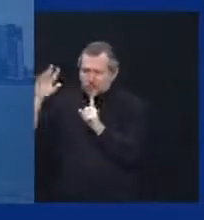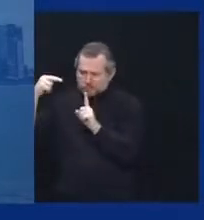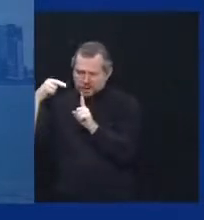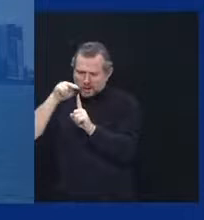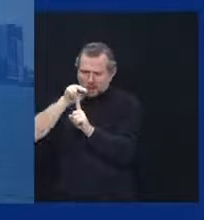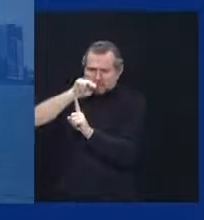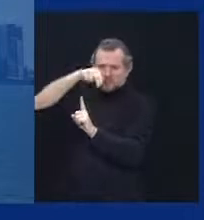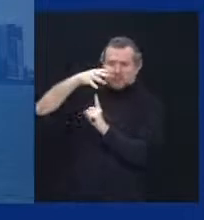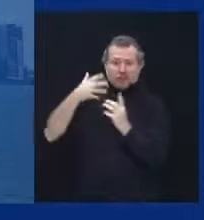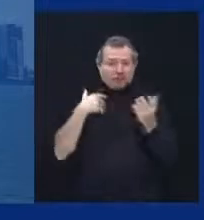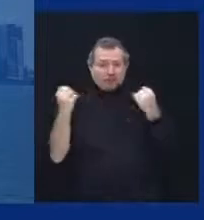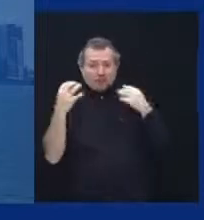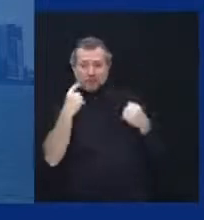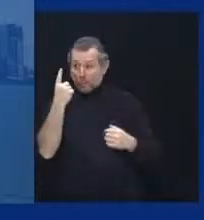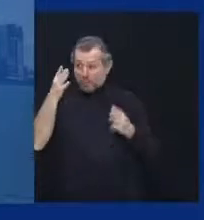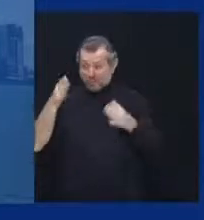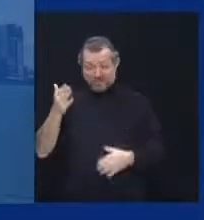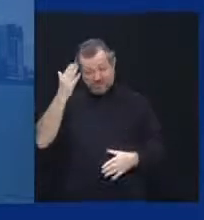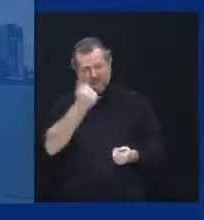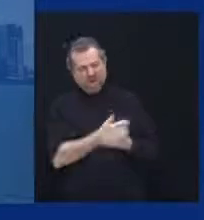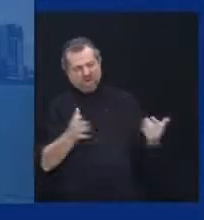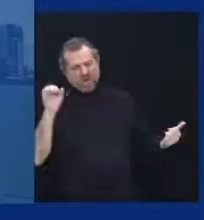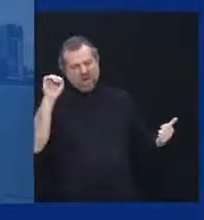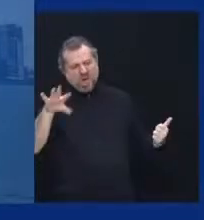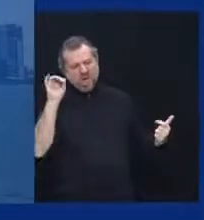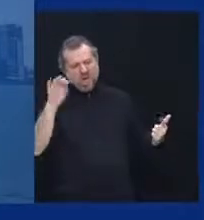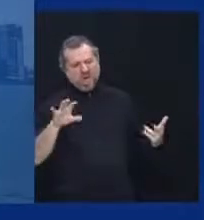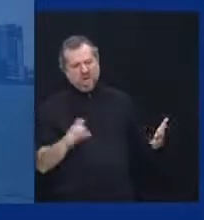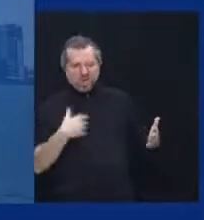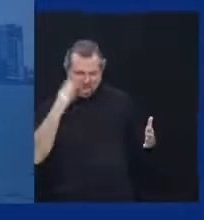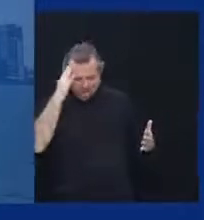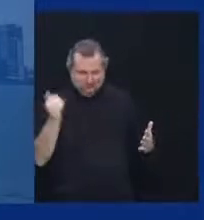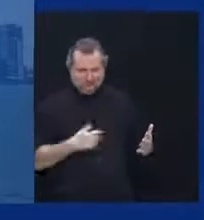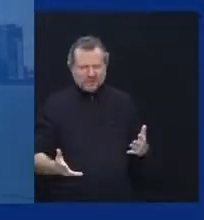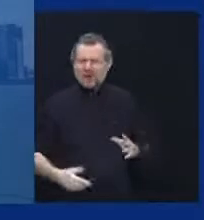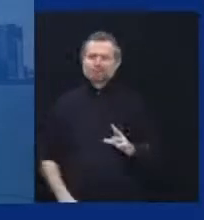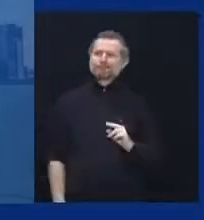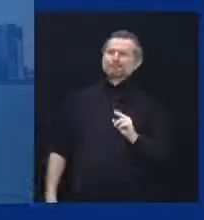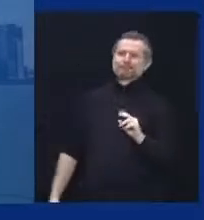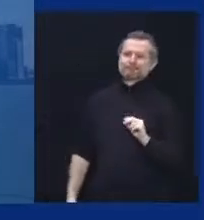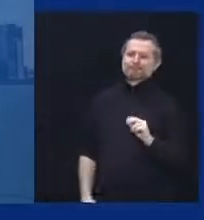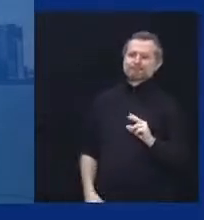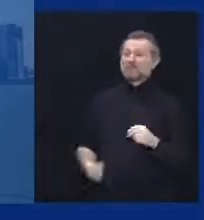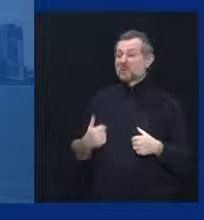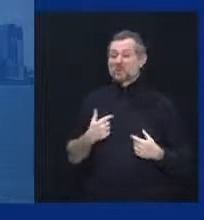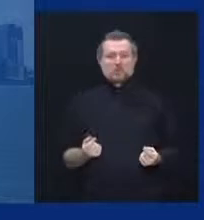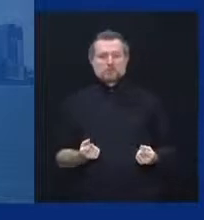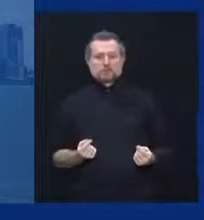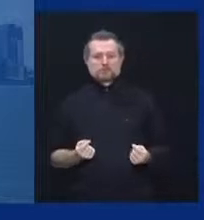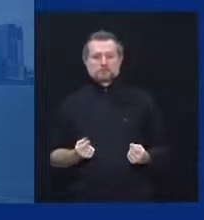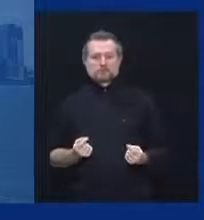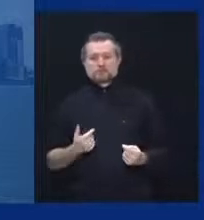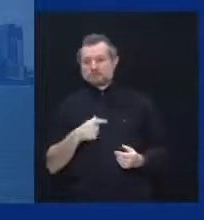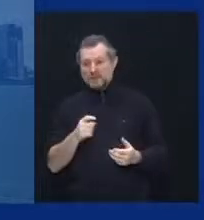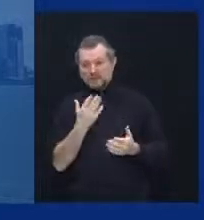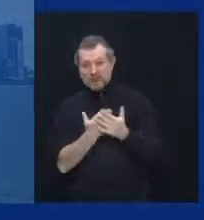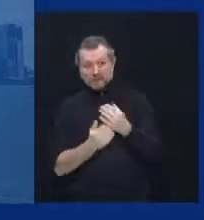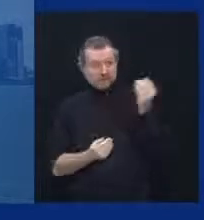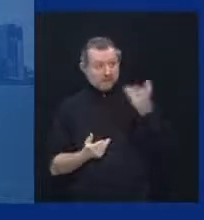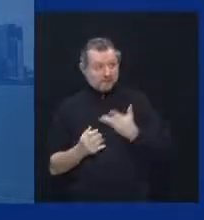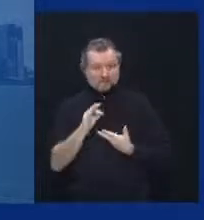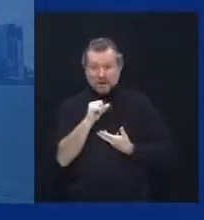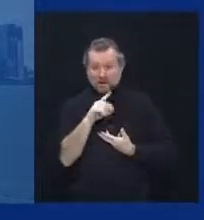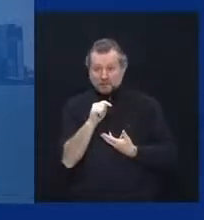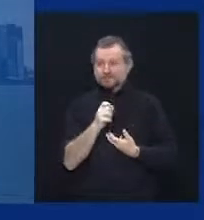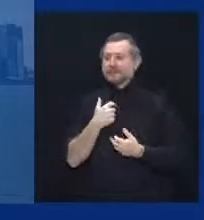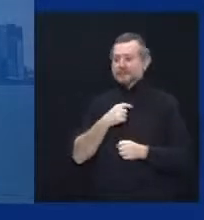knows. So what do? You deal with the facts when you know them. If the